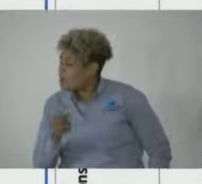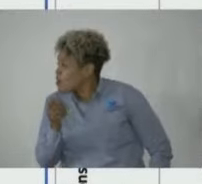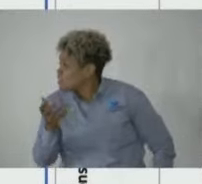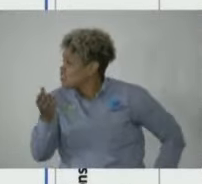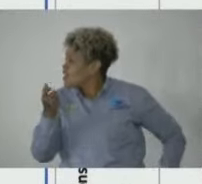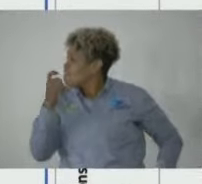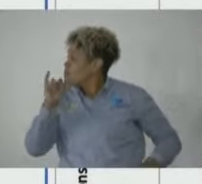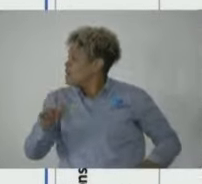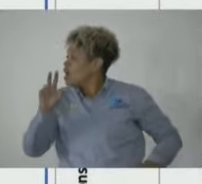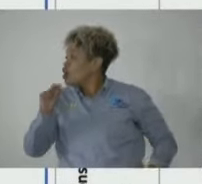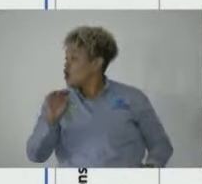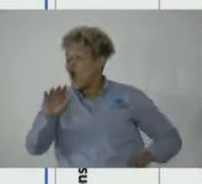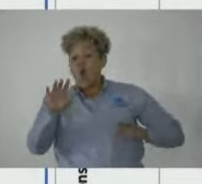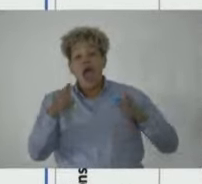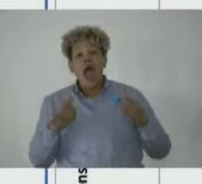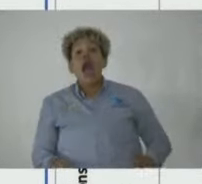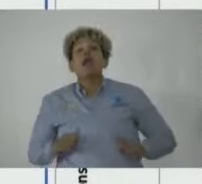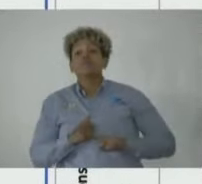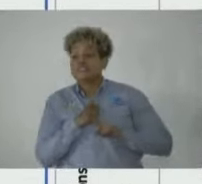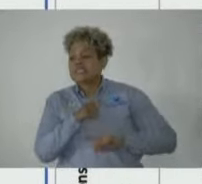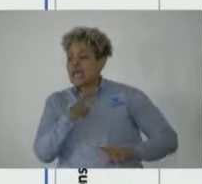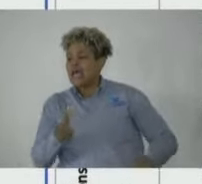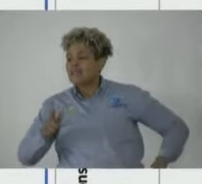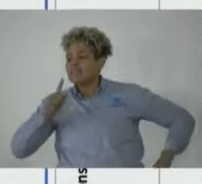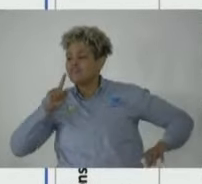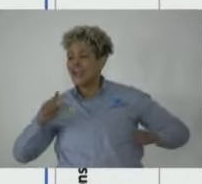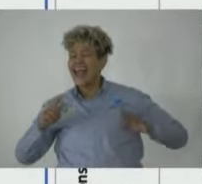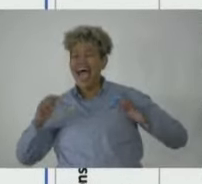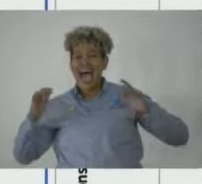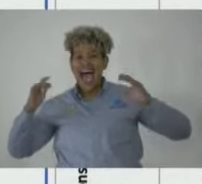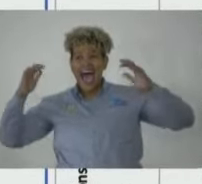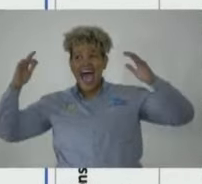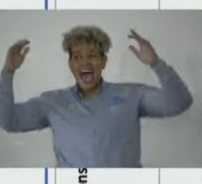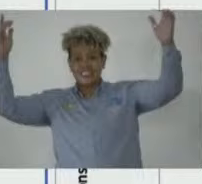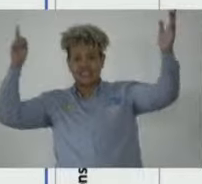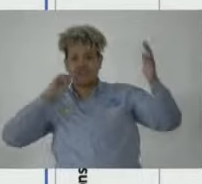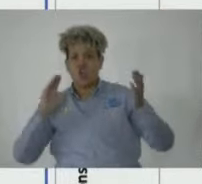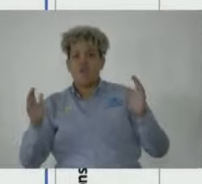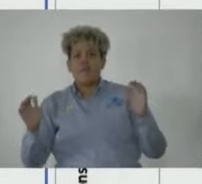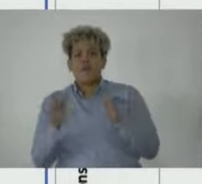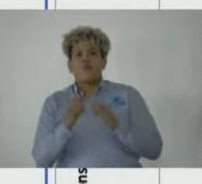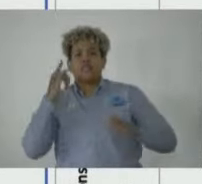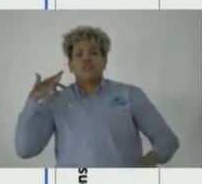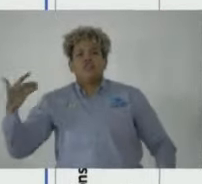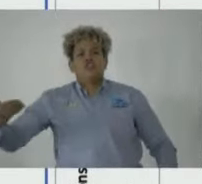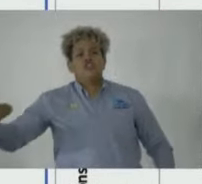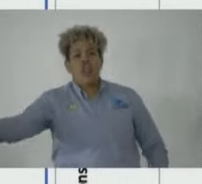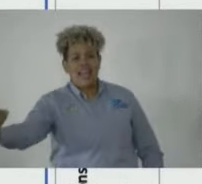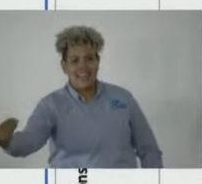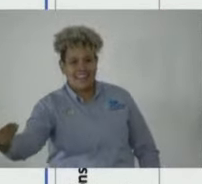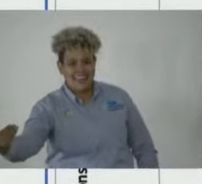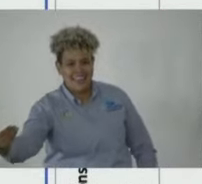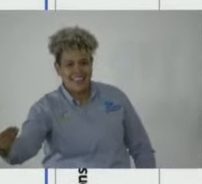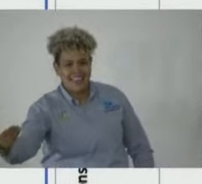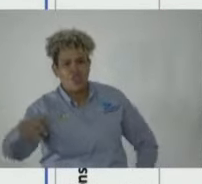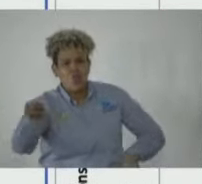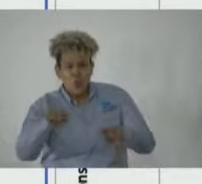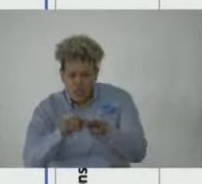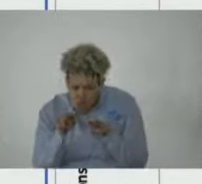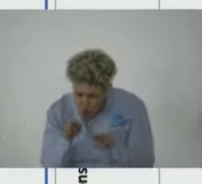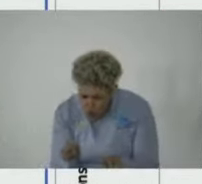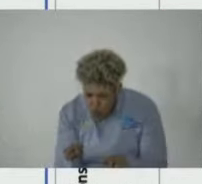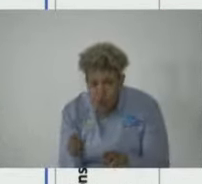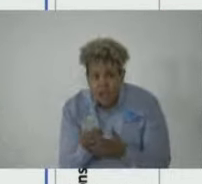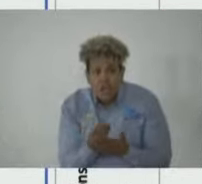from that low, Madam Speaker, has been accelerated as compared to the trend. So when you look at